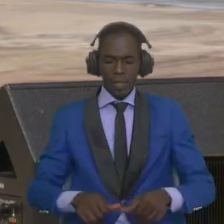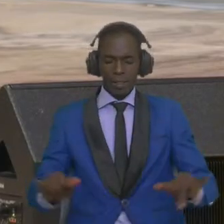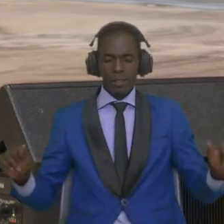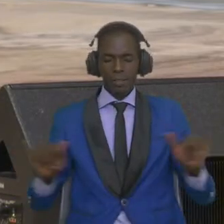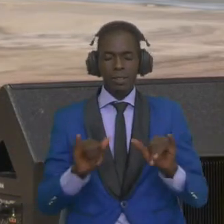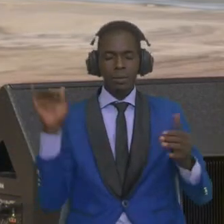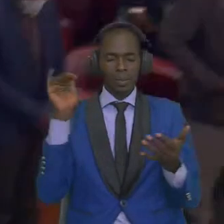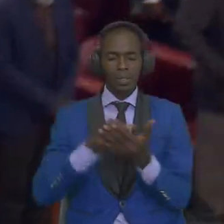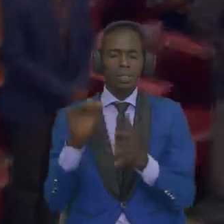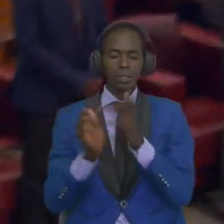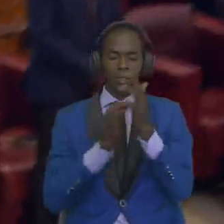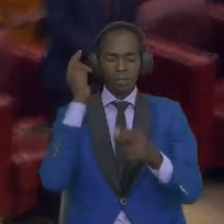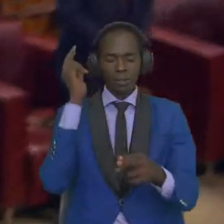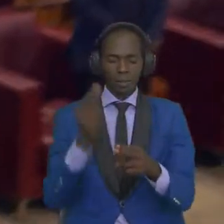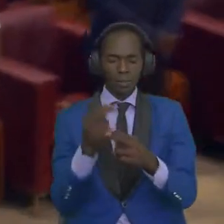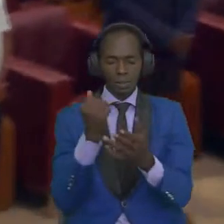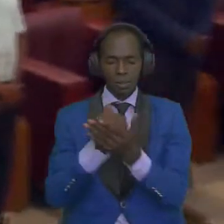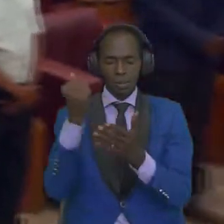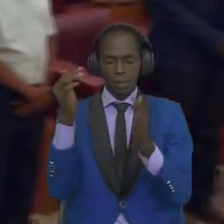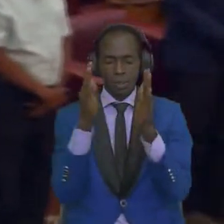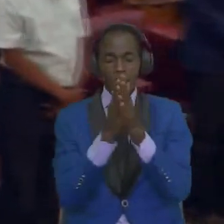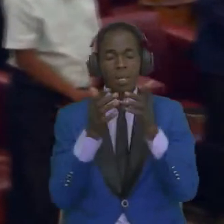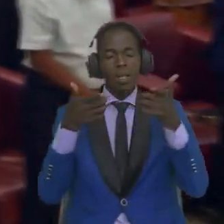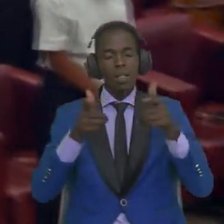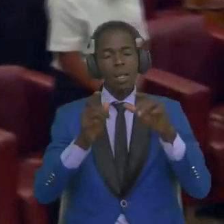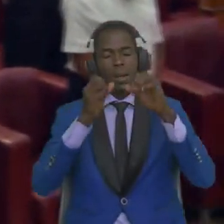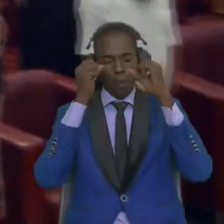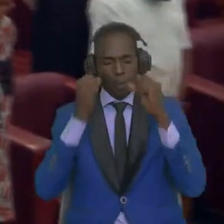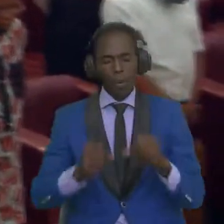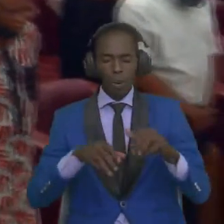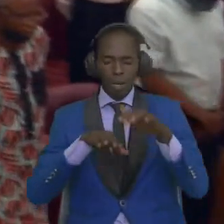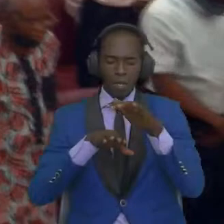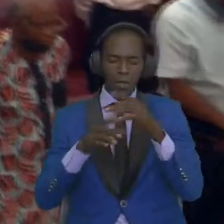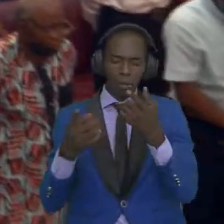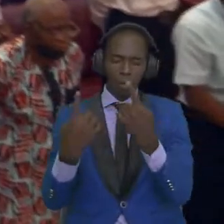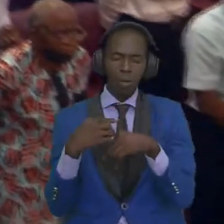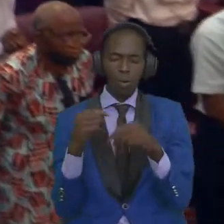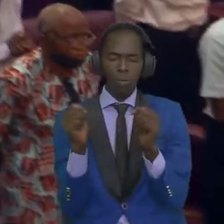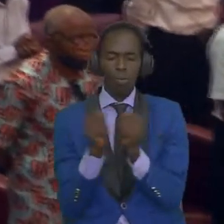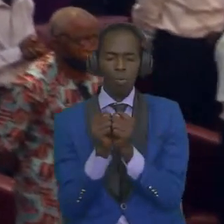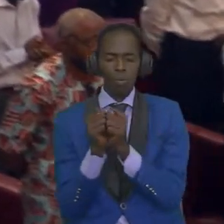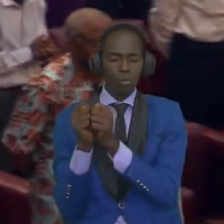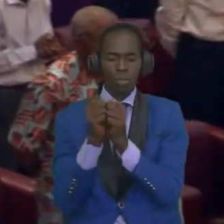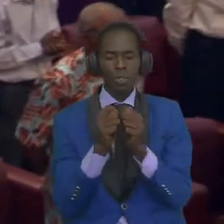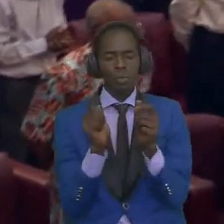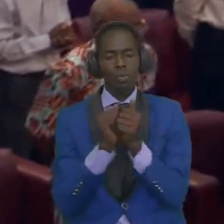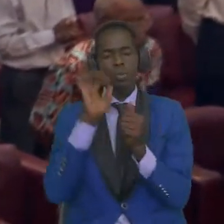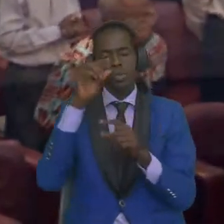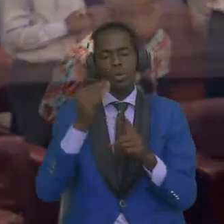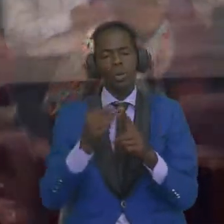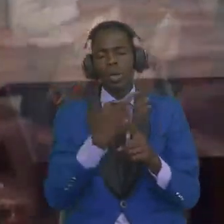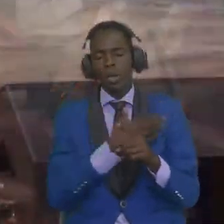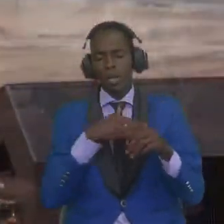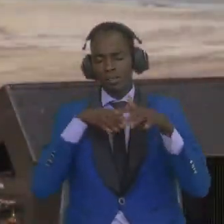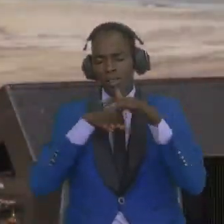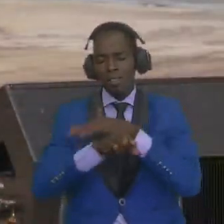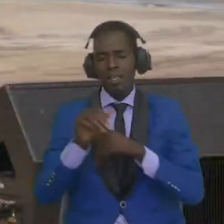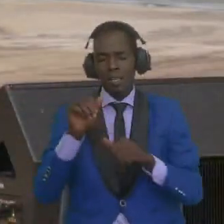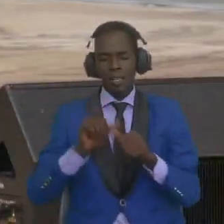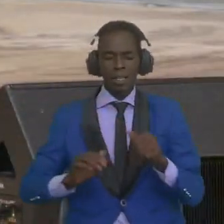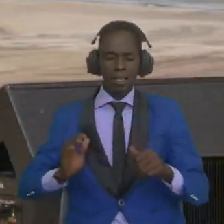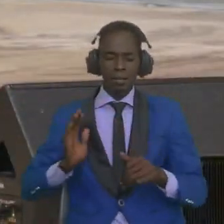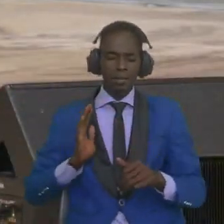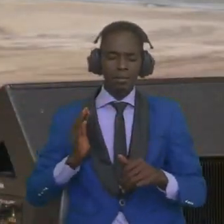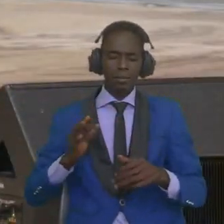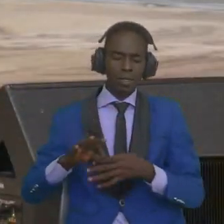in Jesus' name. Let power come with your word and penetrate every soul, every heart,